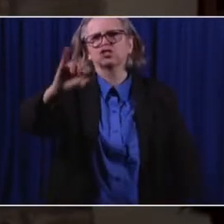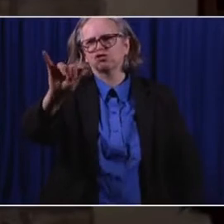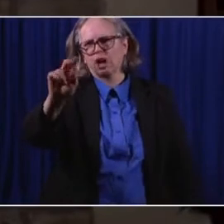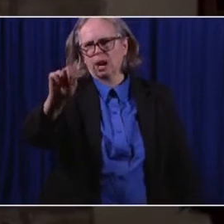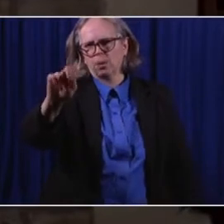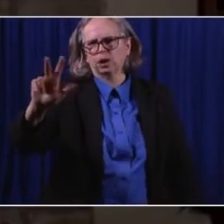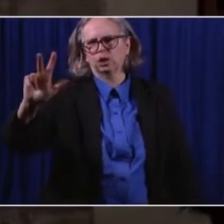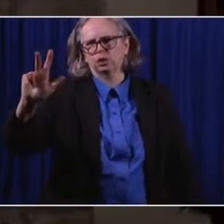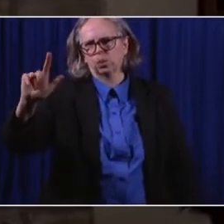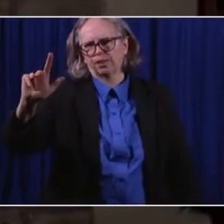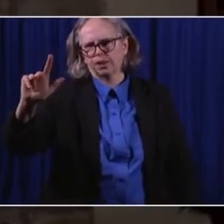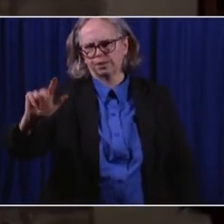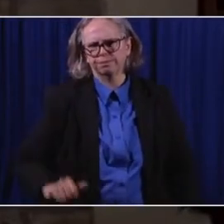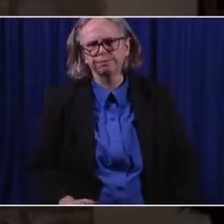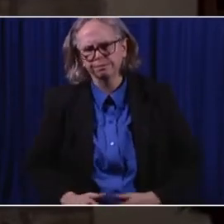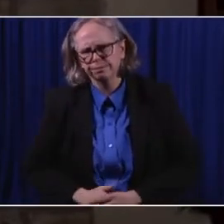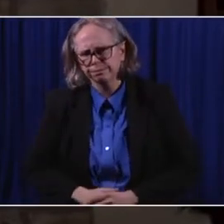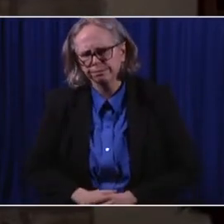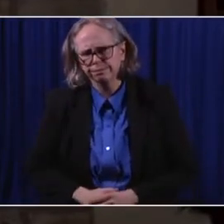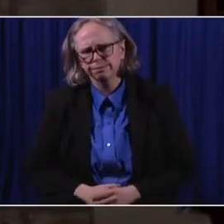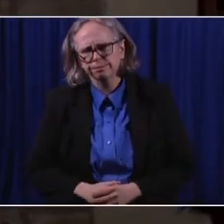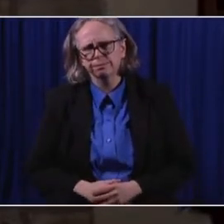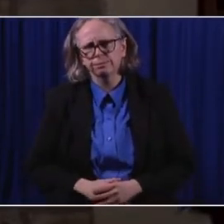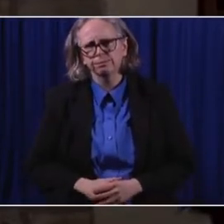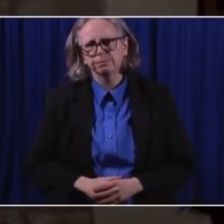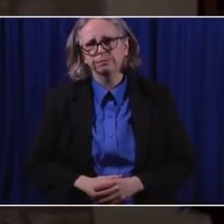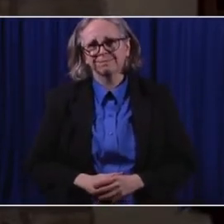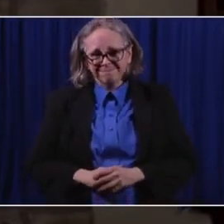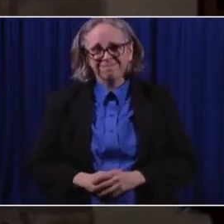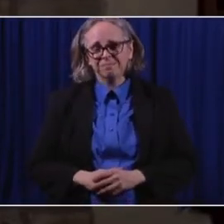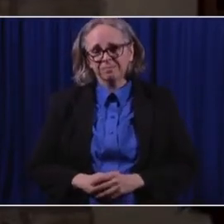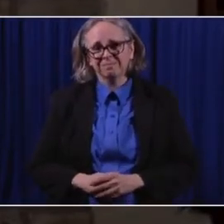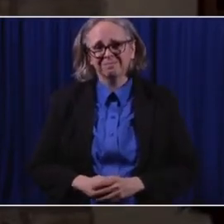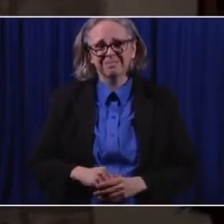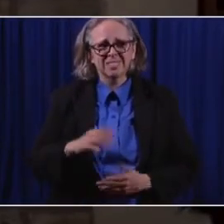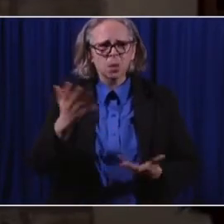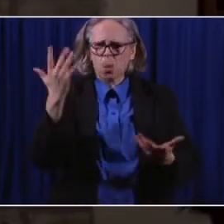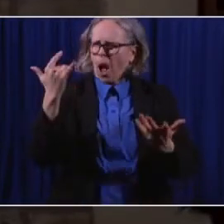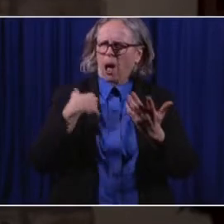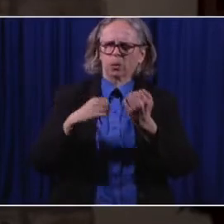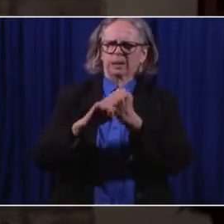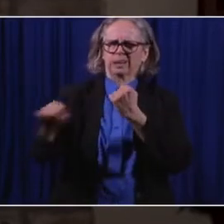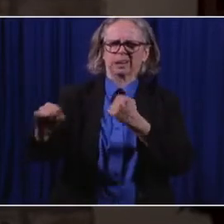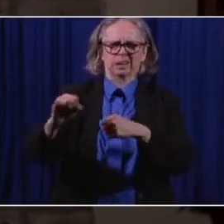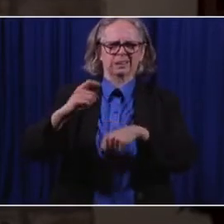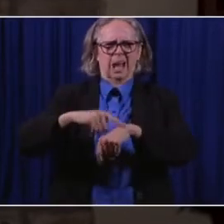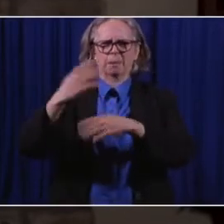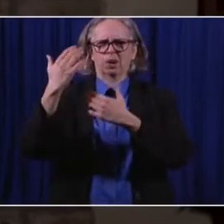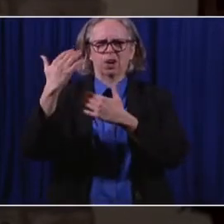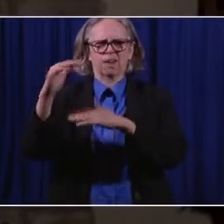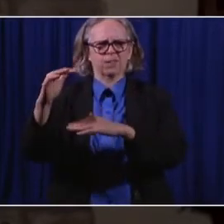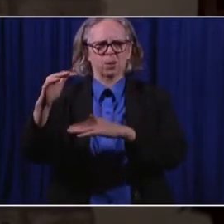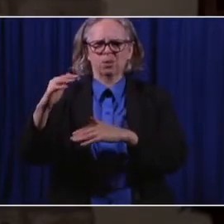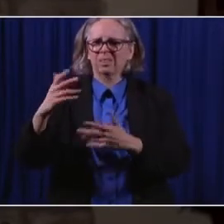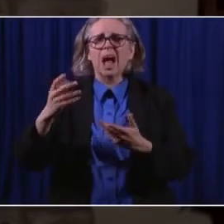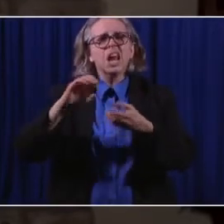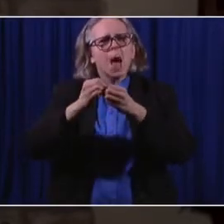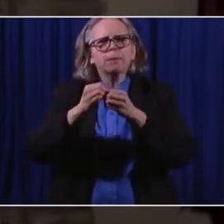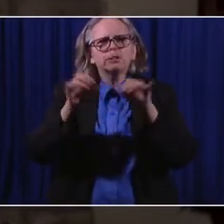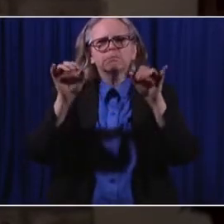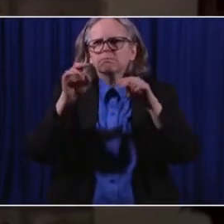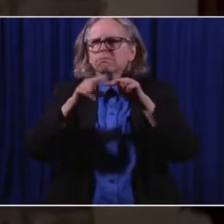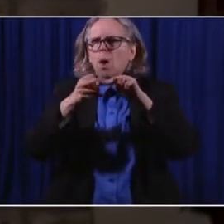flux. They're not going down. And we've got to see what happens in regard to the holidays and if there's